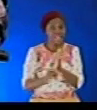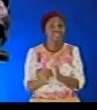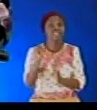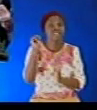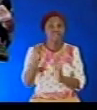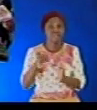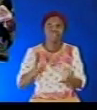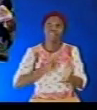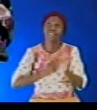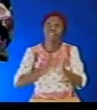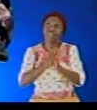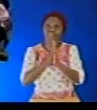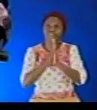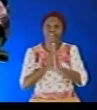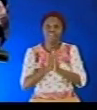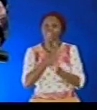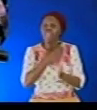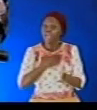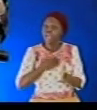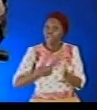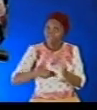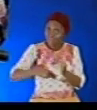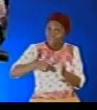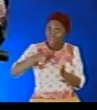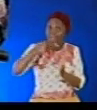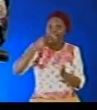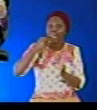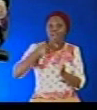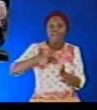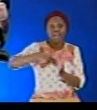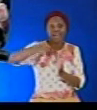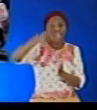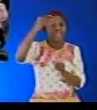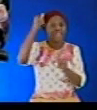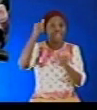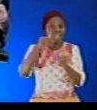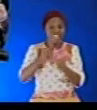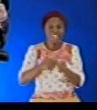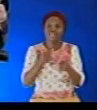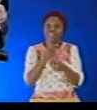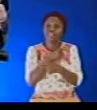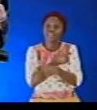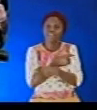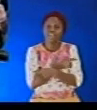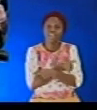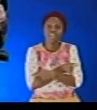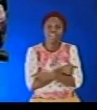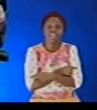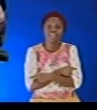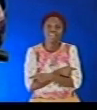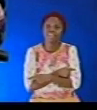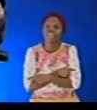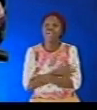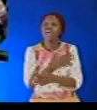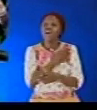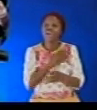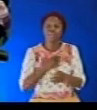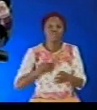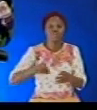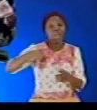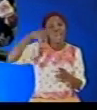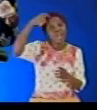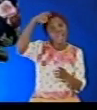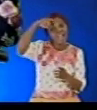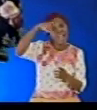deeper yet I pray and higher every day